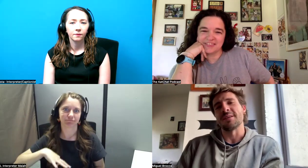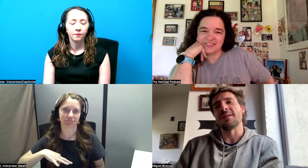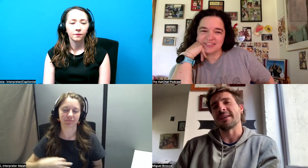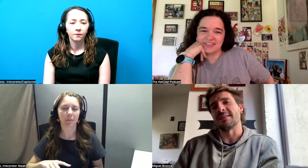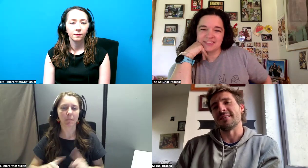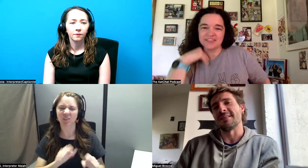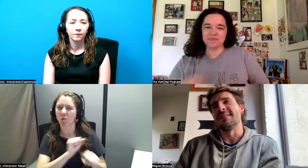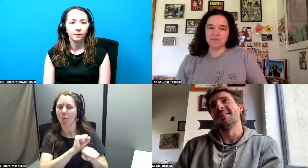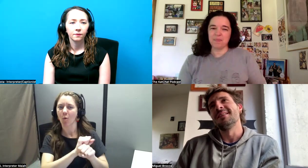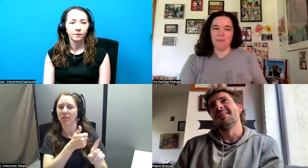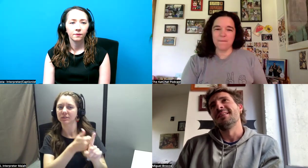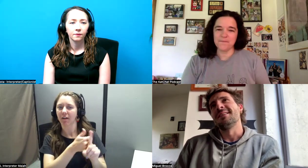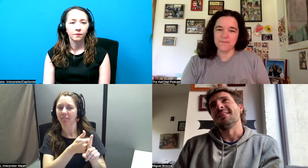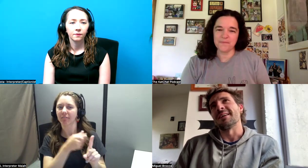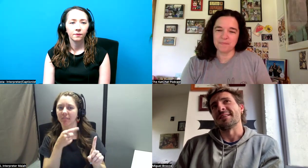work, you know,